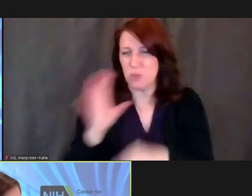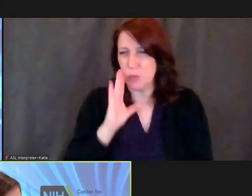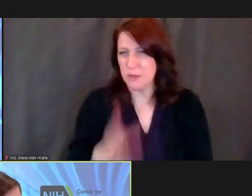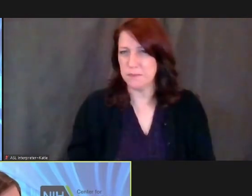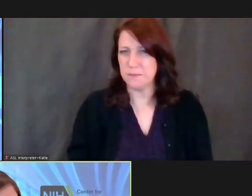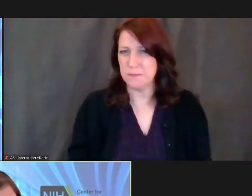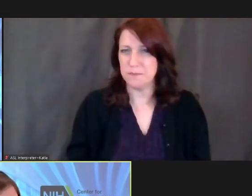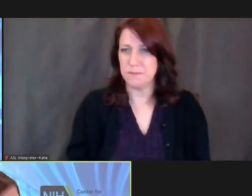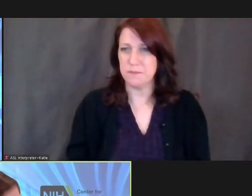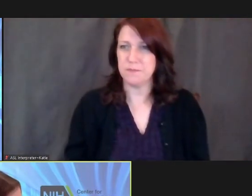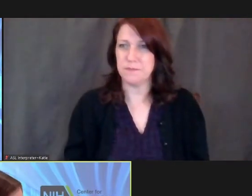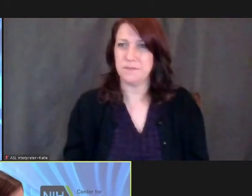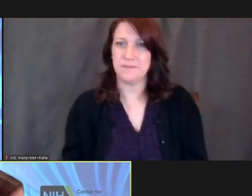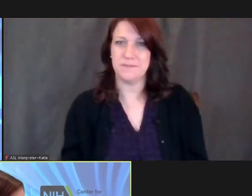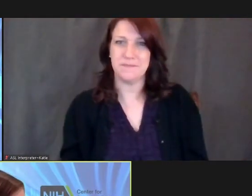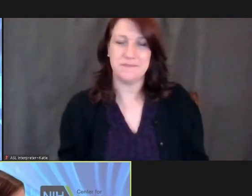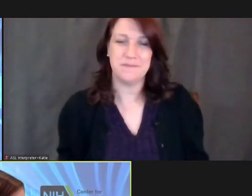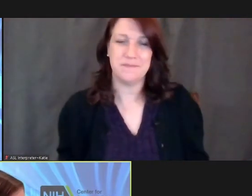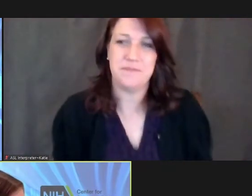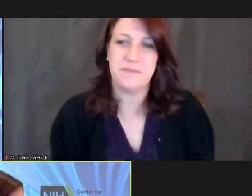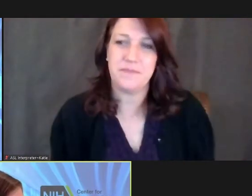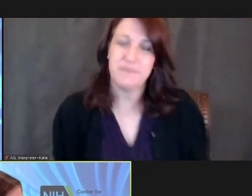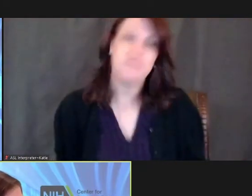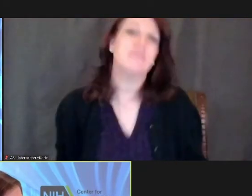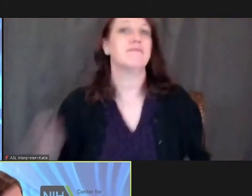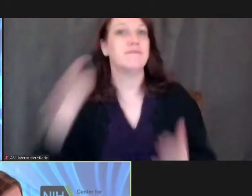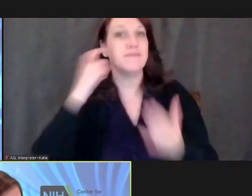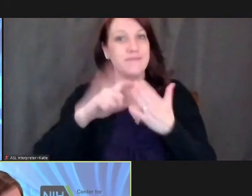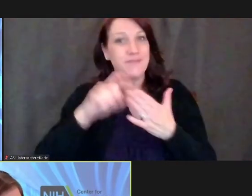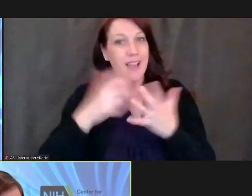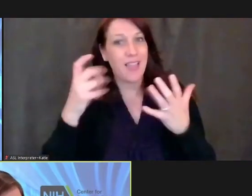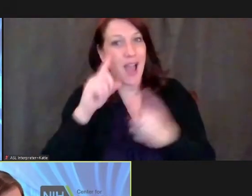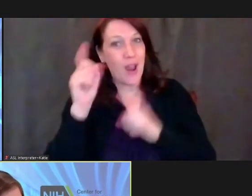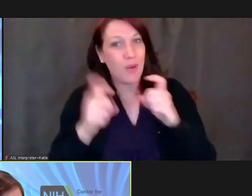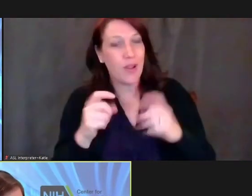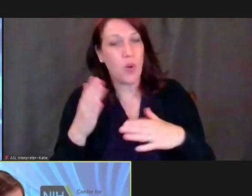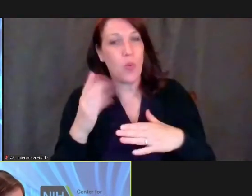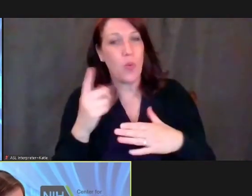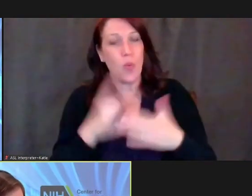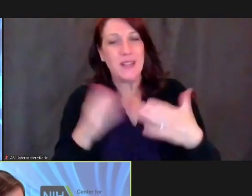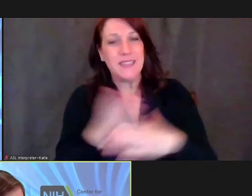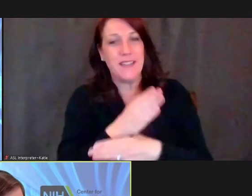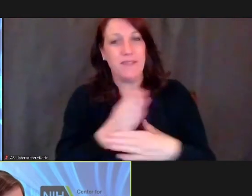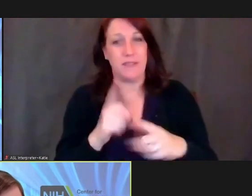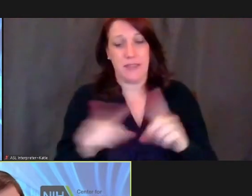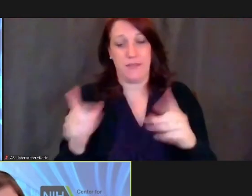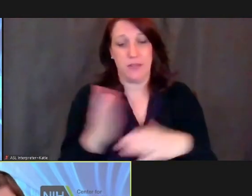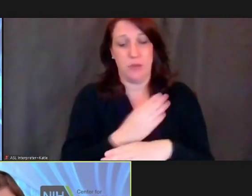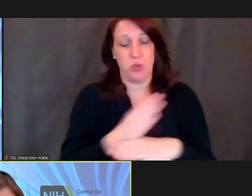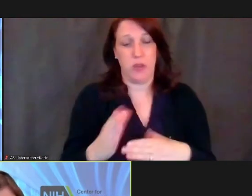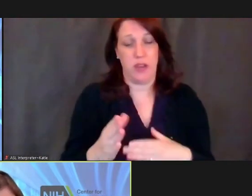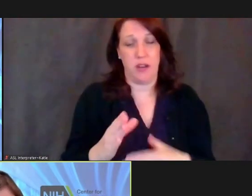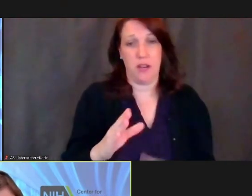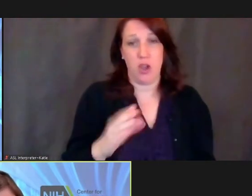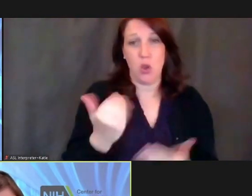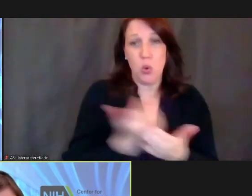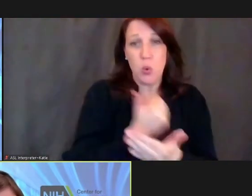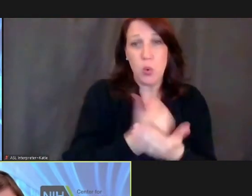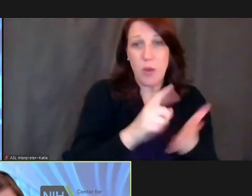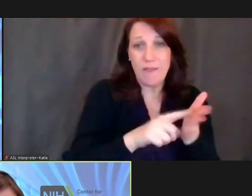We've also had a lot of questions about this. What's the difference between a new investigator and an early stage